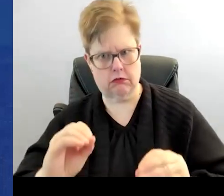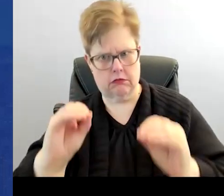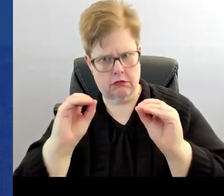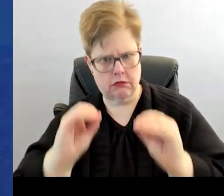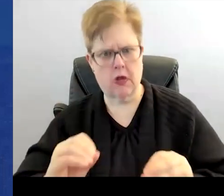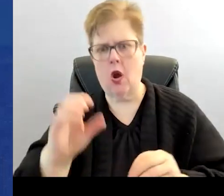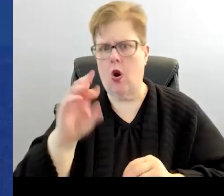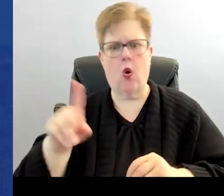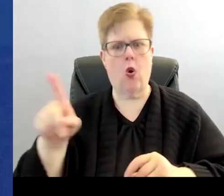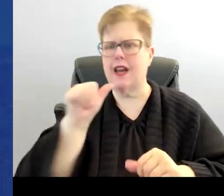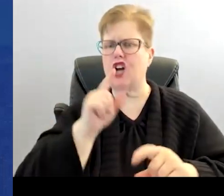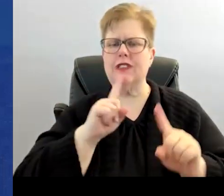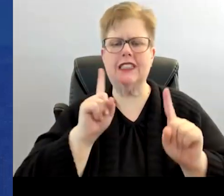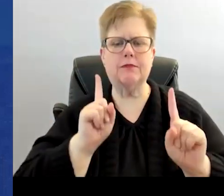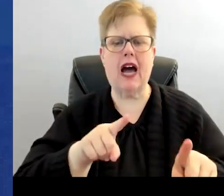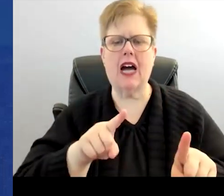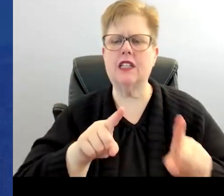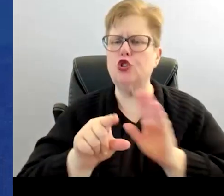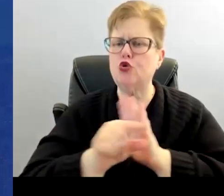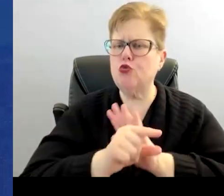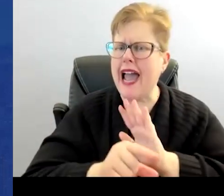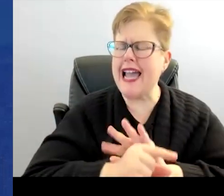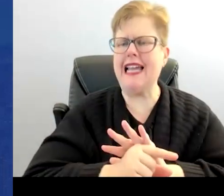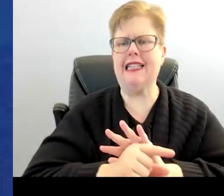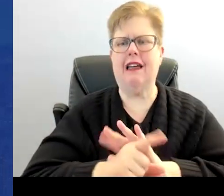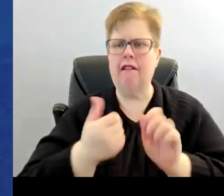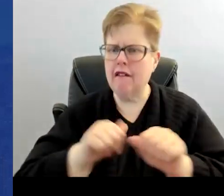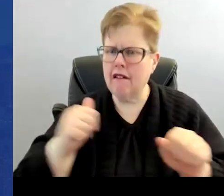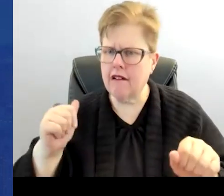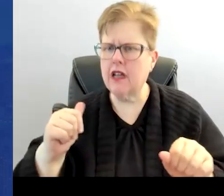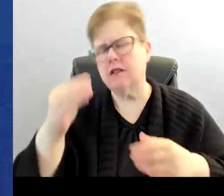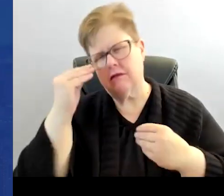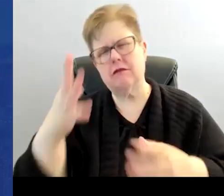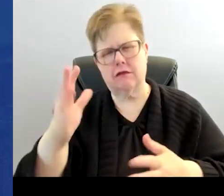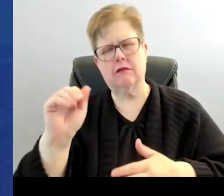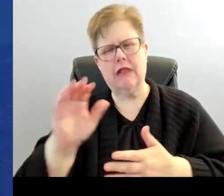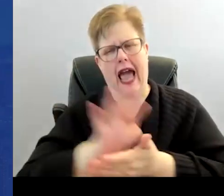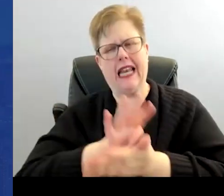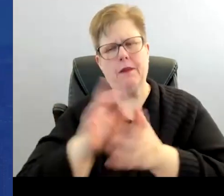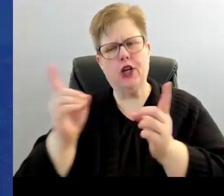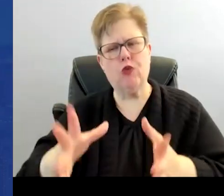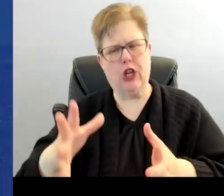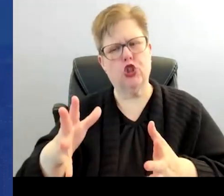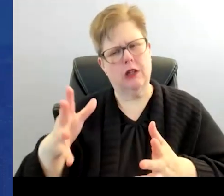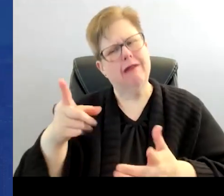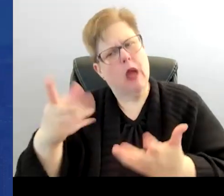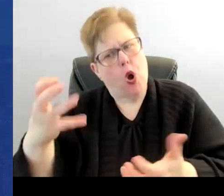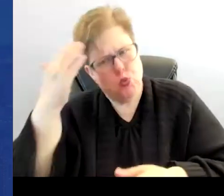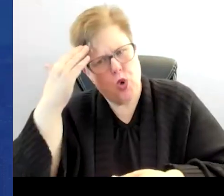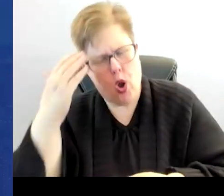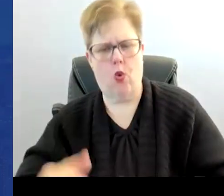or they're not responding to grades or things like that, let your academic director know. They want to know.